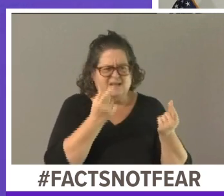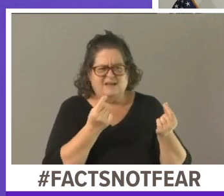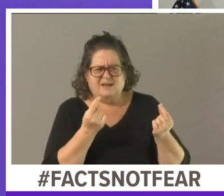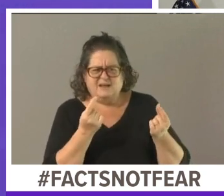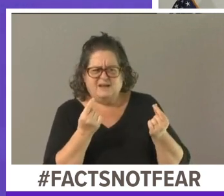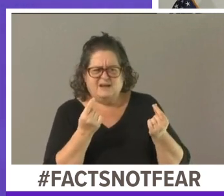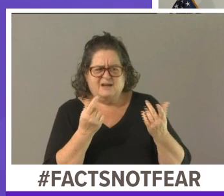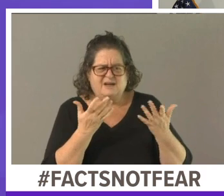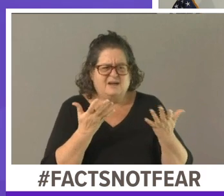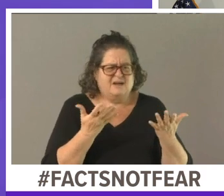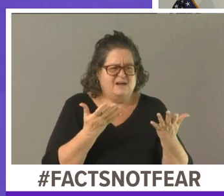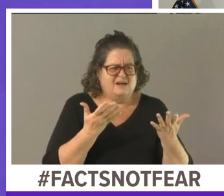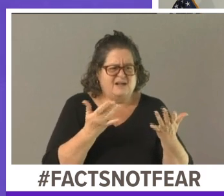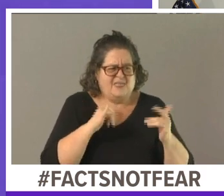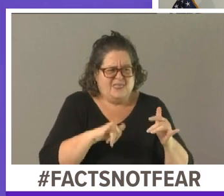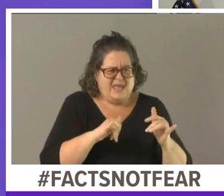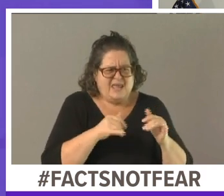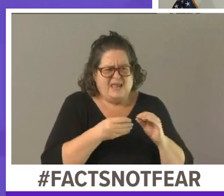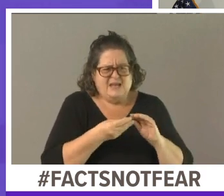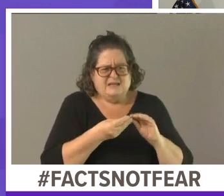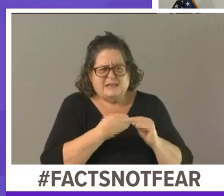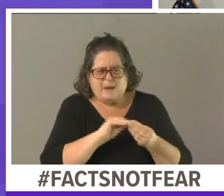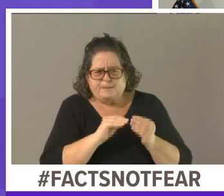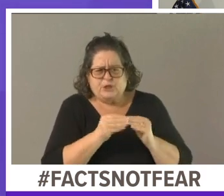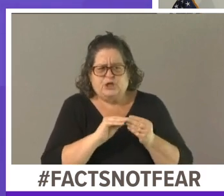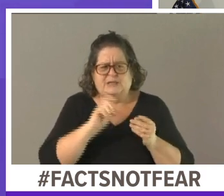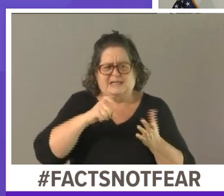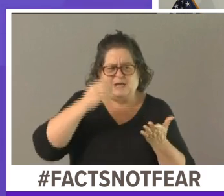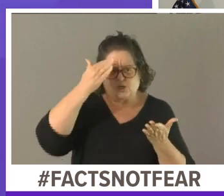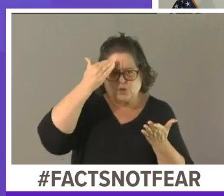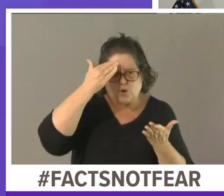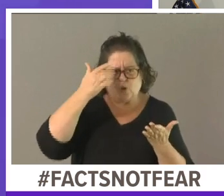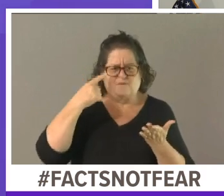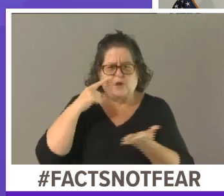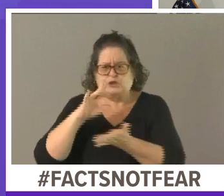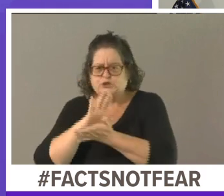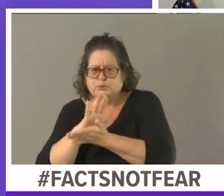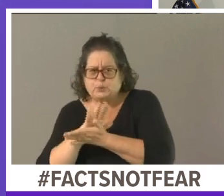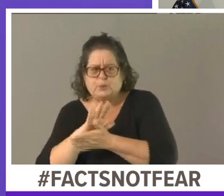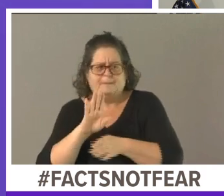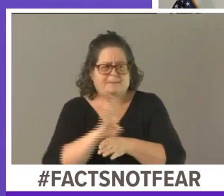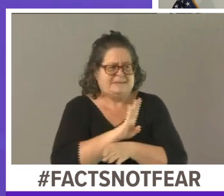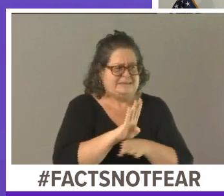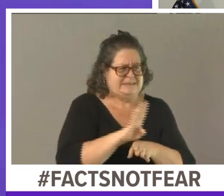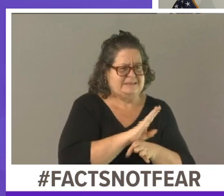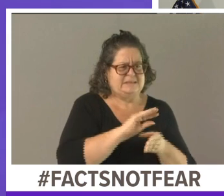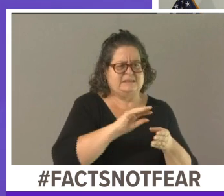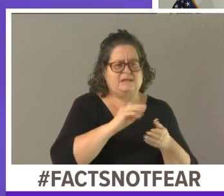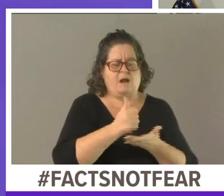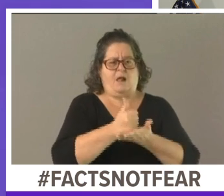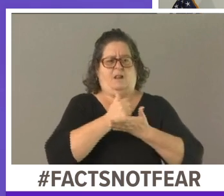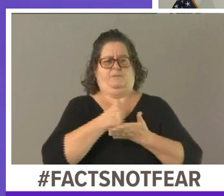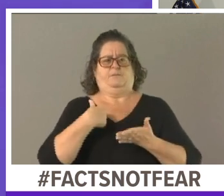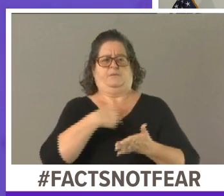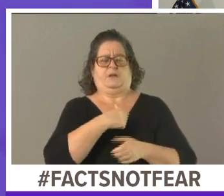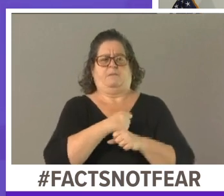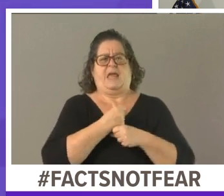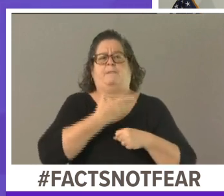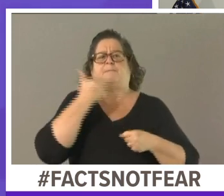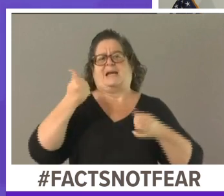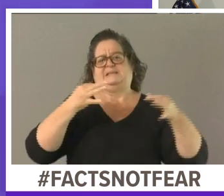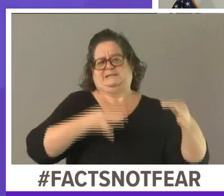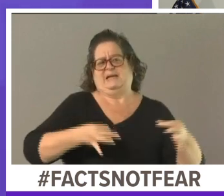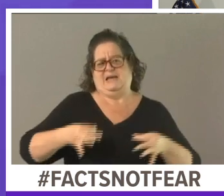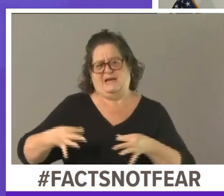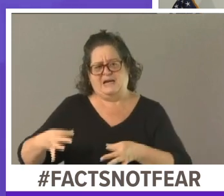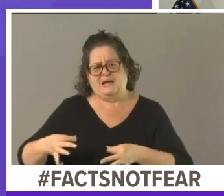operating businesses, and that knowledge will be power to make better decisions and to protect more people. I also want to